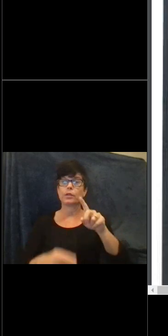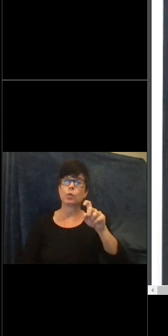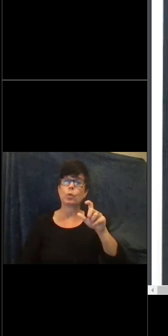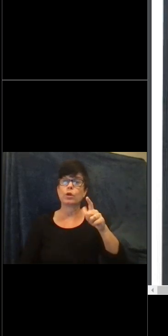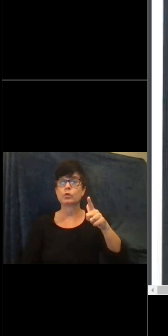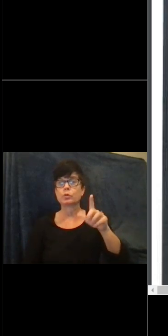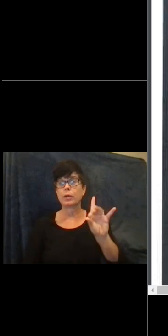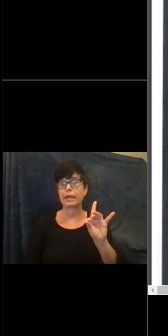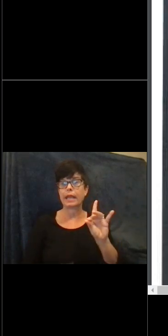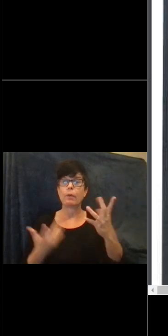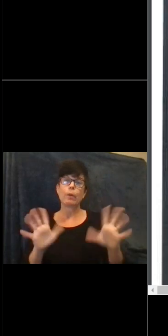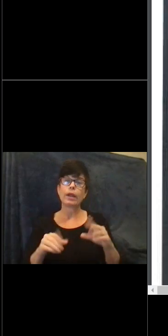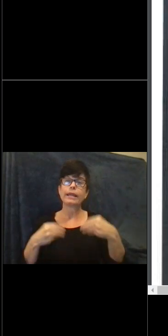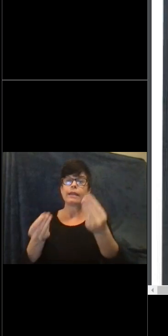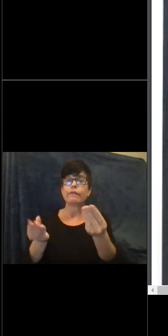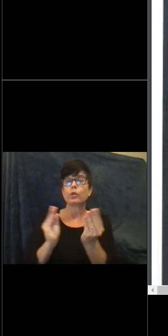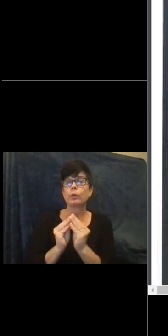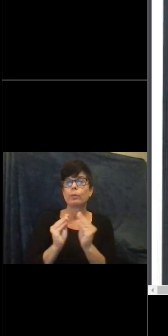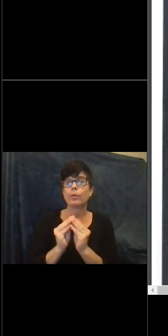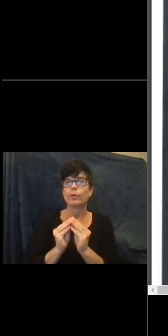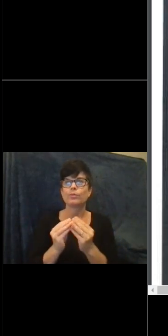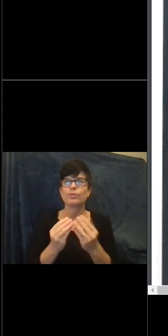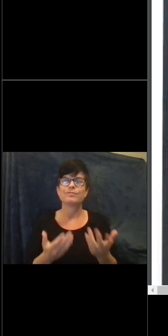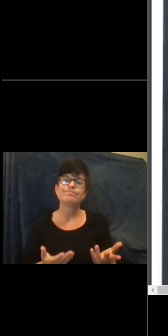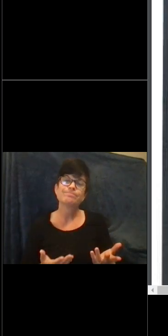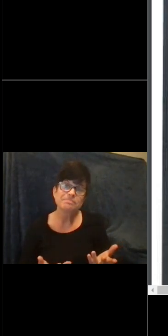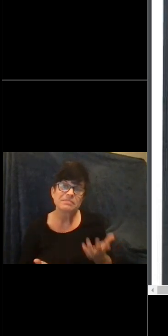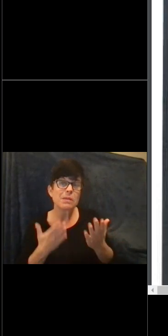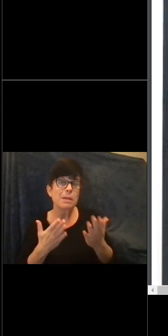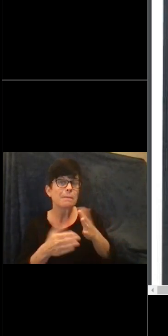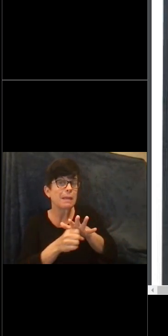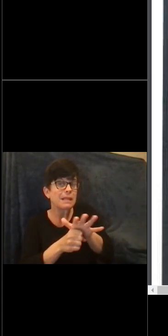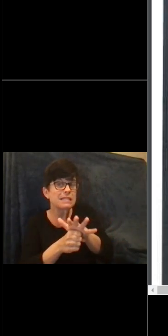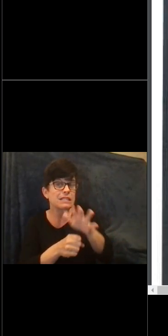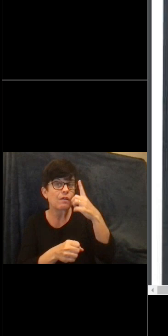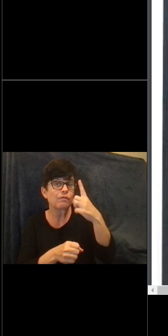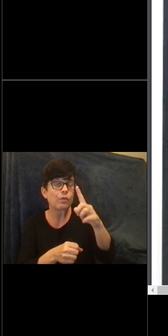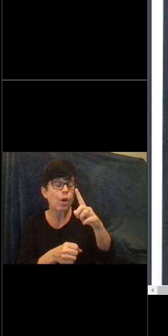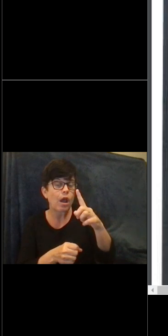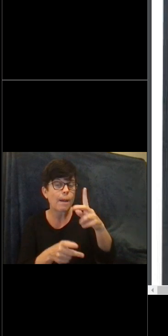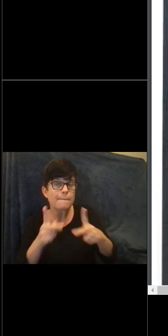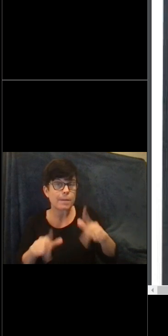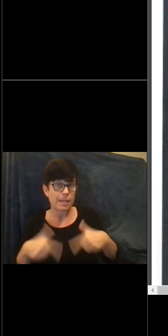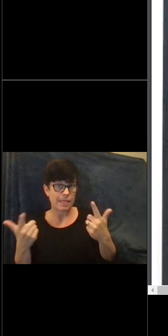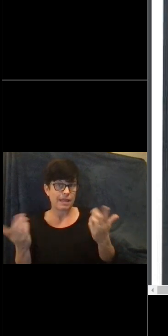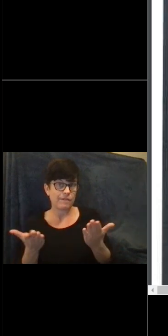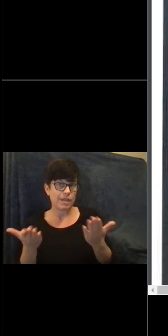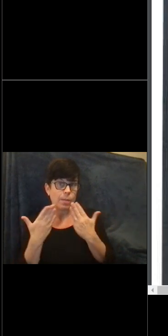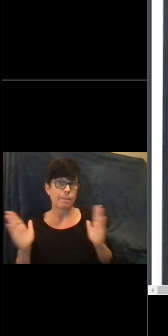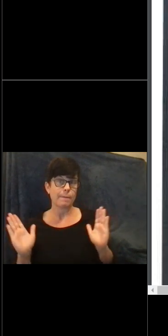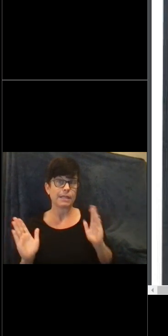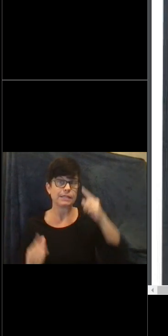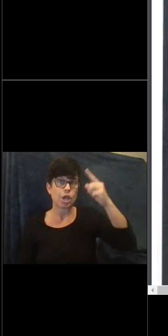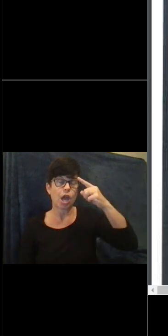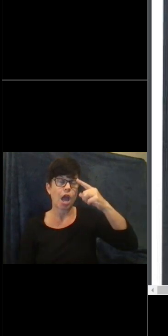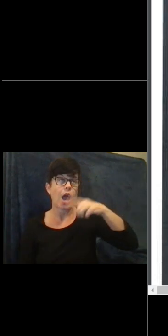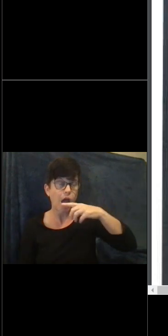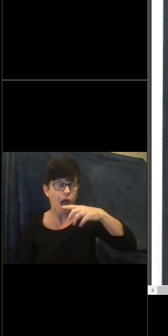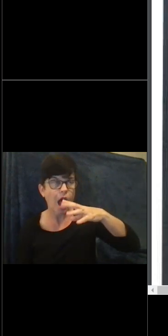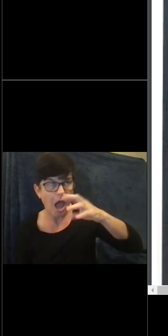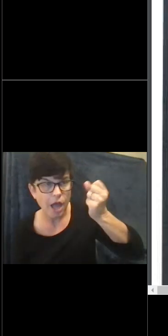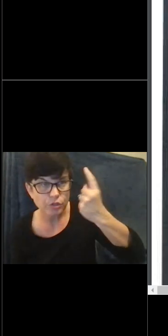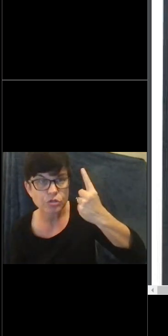more, then maybe that's enough for the public to understand that they are building more. But I'm guessing